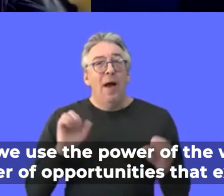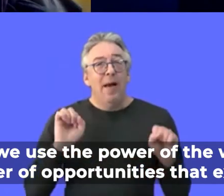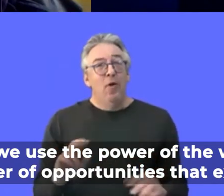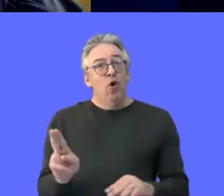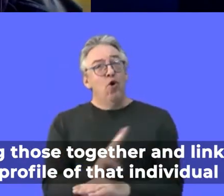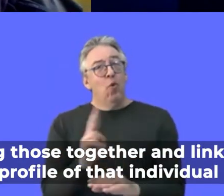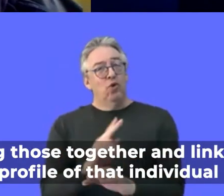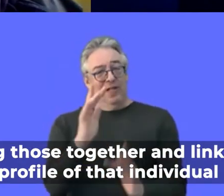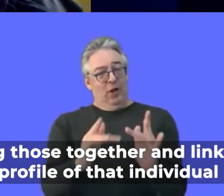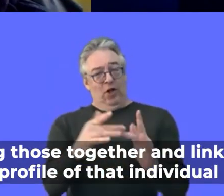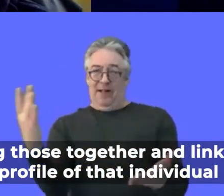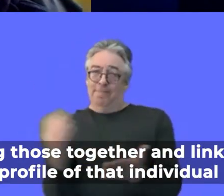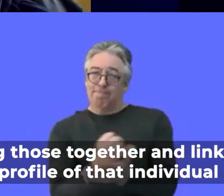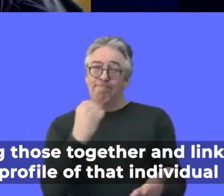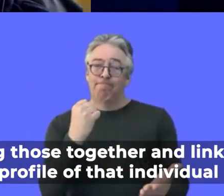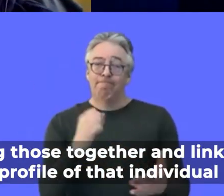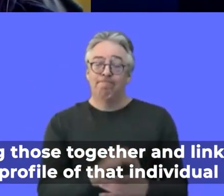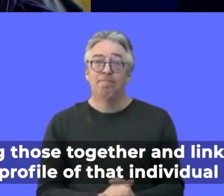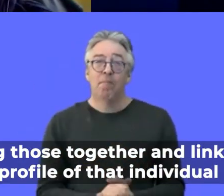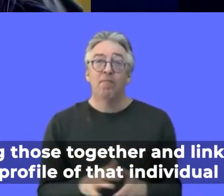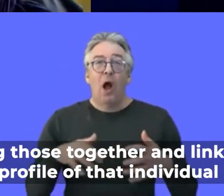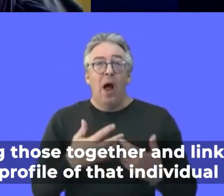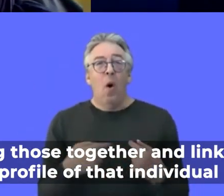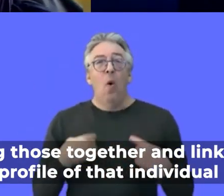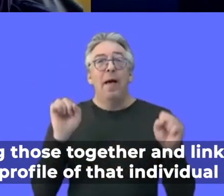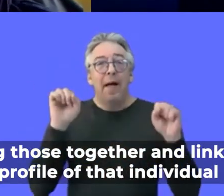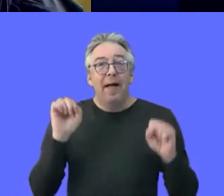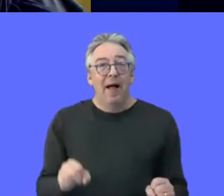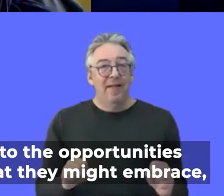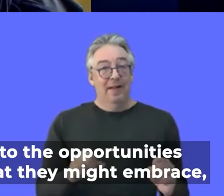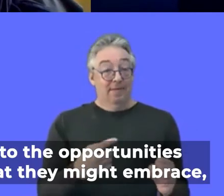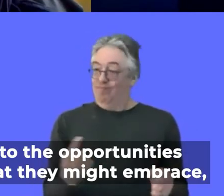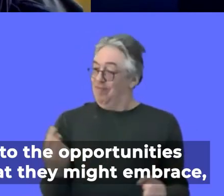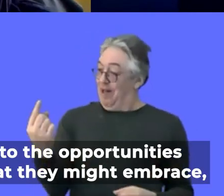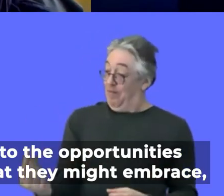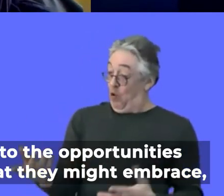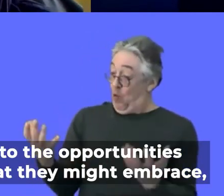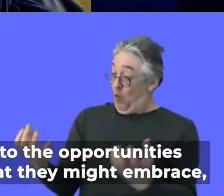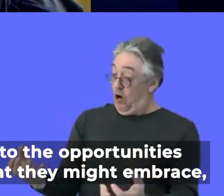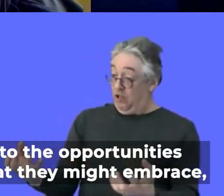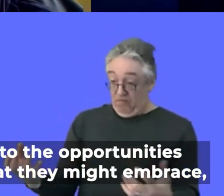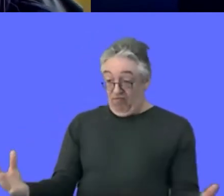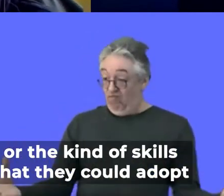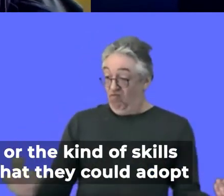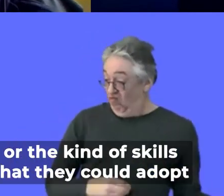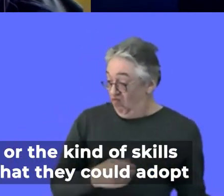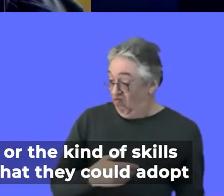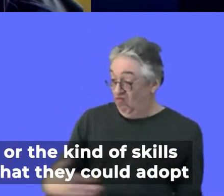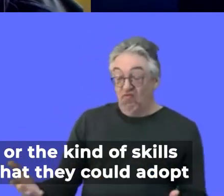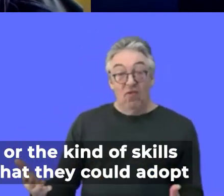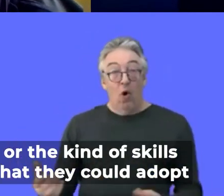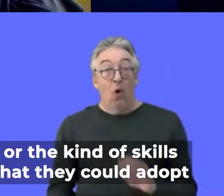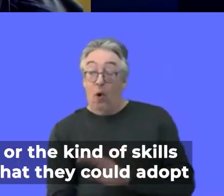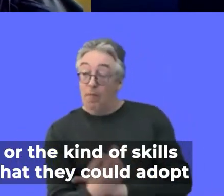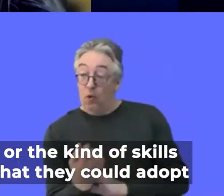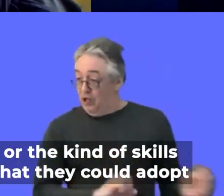that exist, bring those together and link the profile of that individual to the opportunities that they might embrace, or, you know,